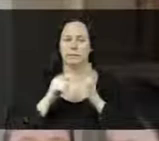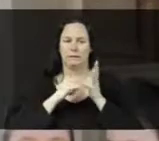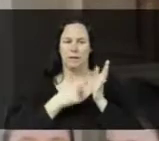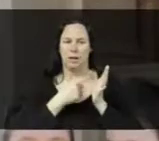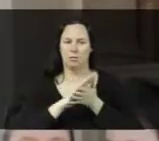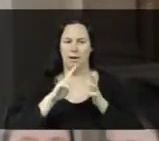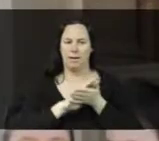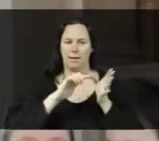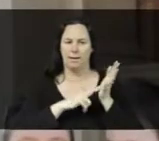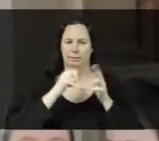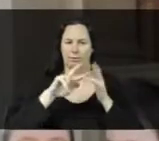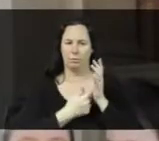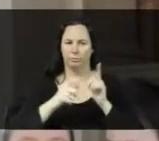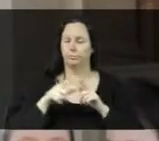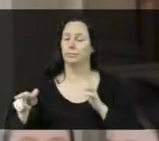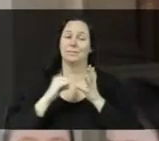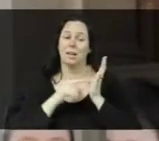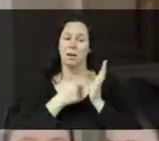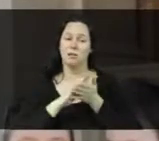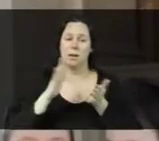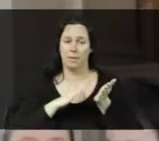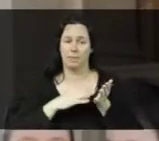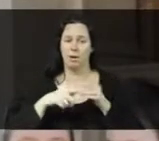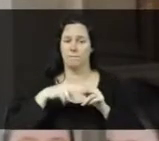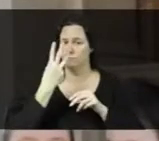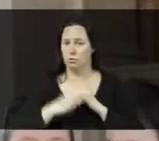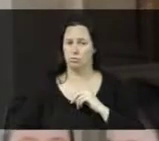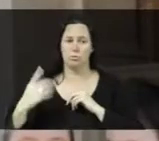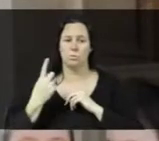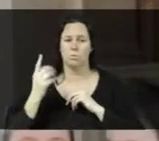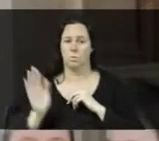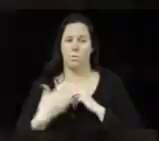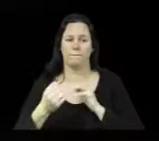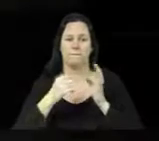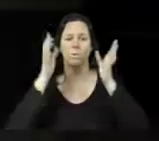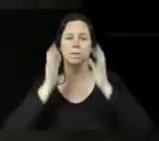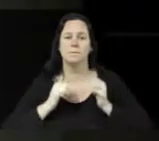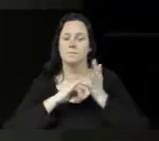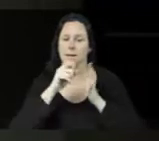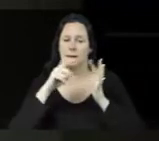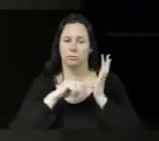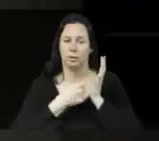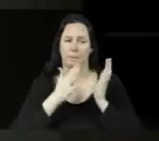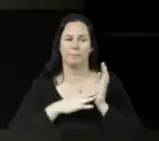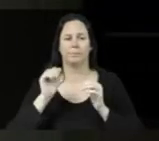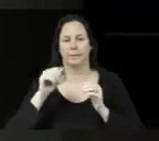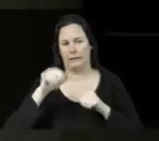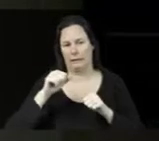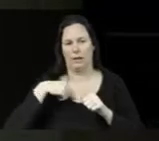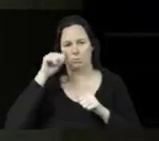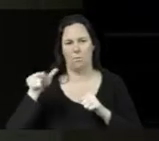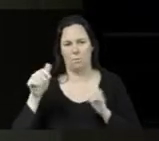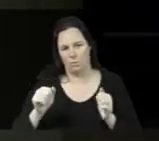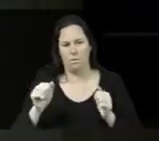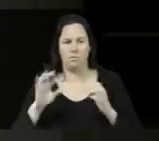Hansford. Sarah is a mother to 3 children, 2 who are on the autism spectrum. I mean, I know that if it wasn't